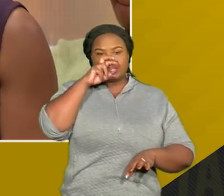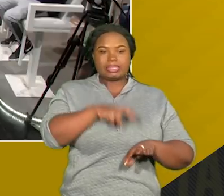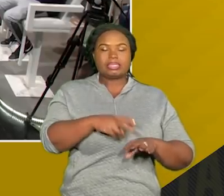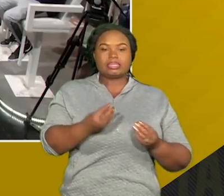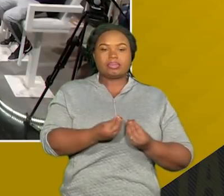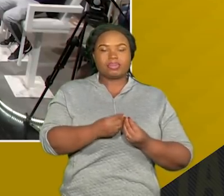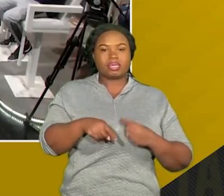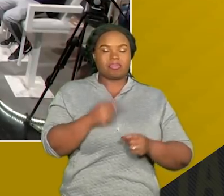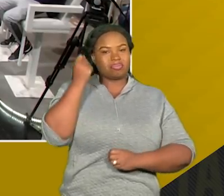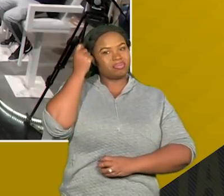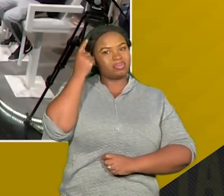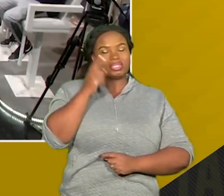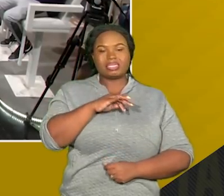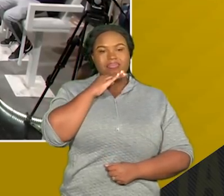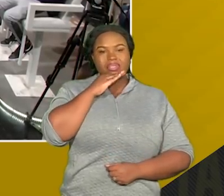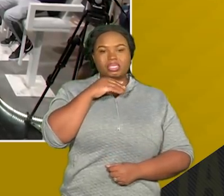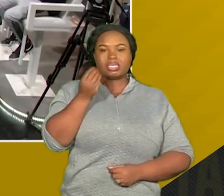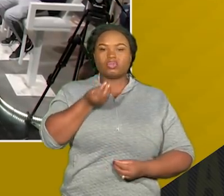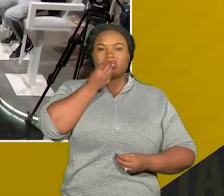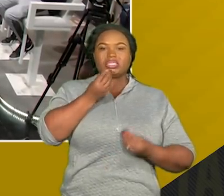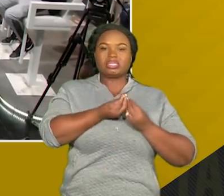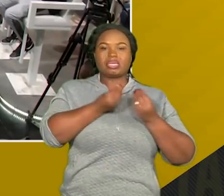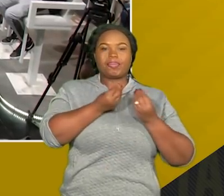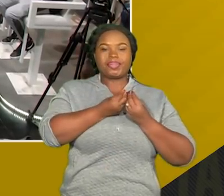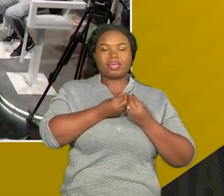with idlozi lakhe and not necessarily